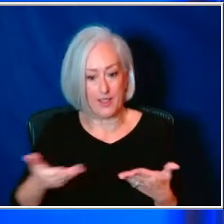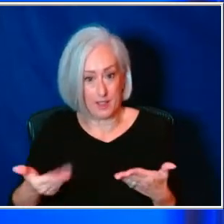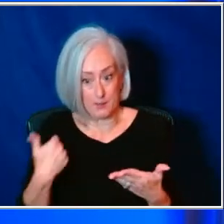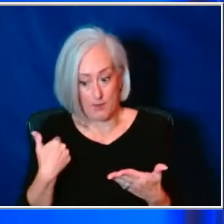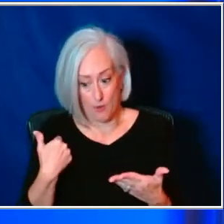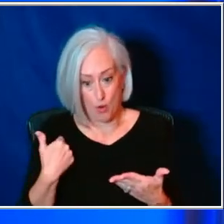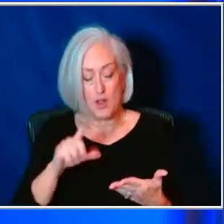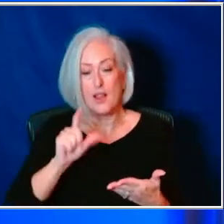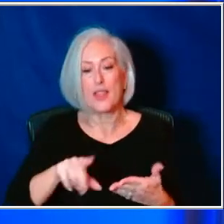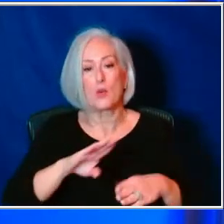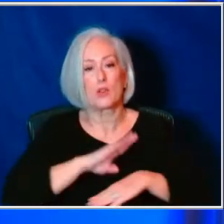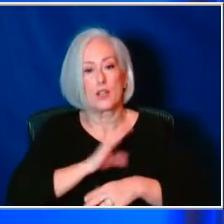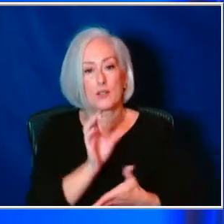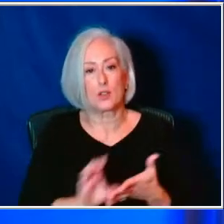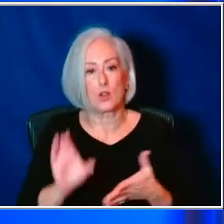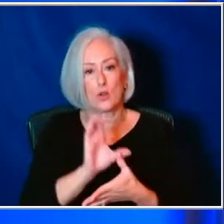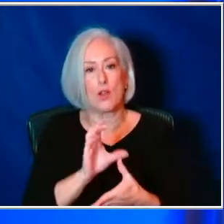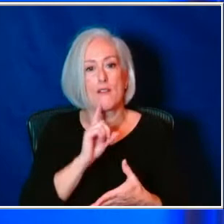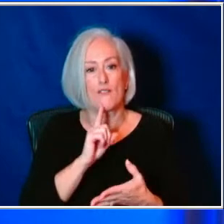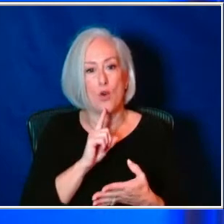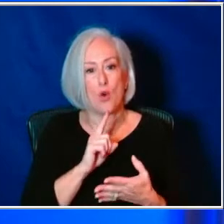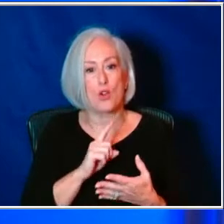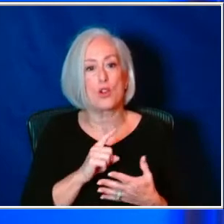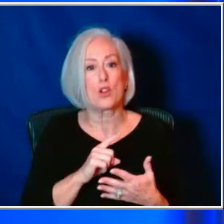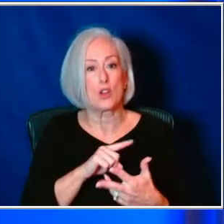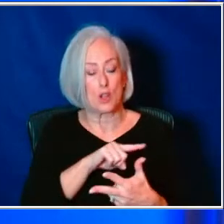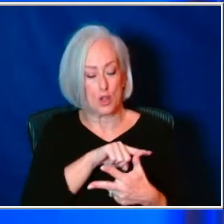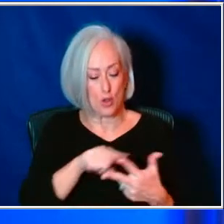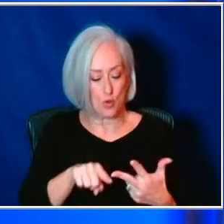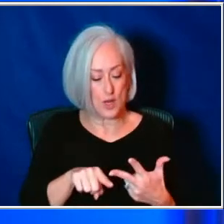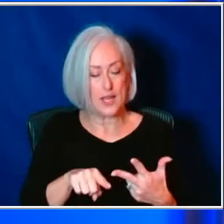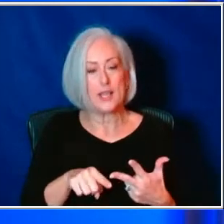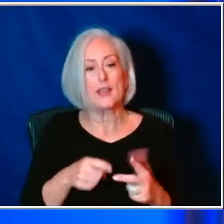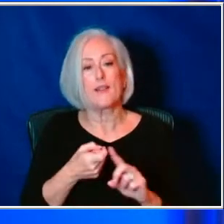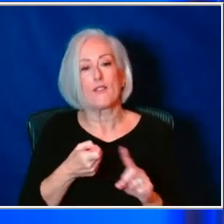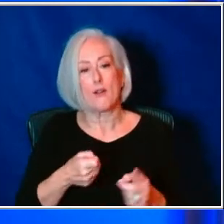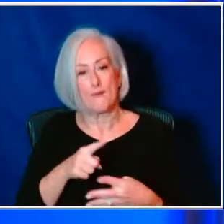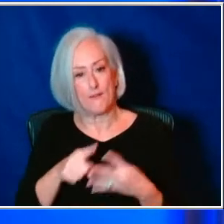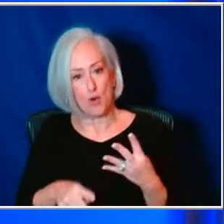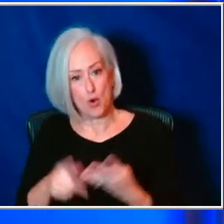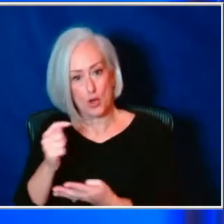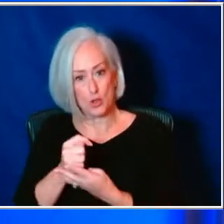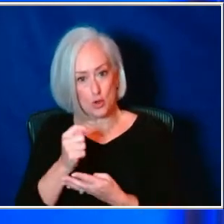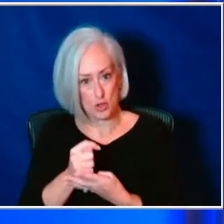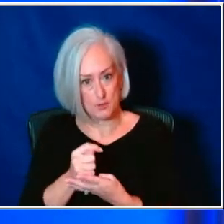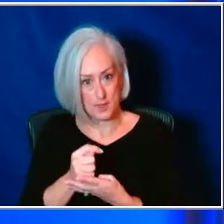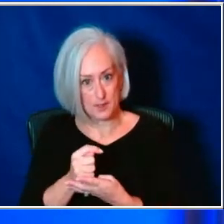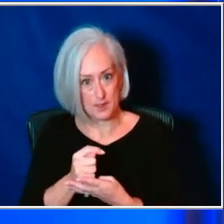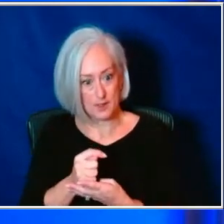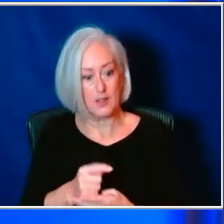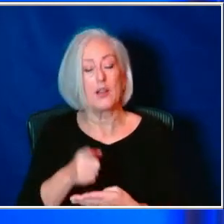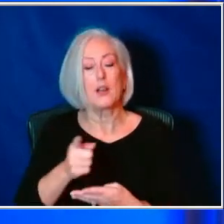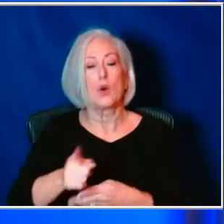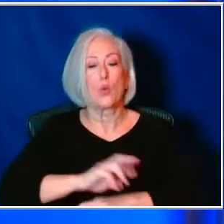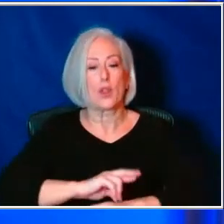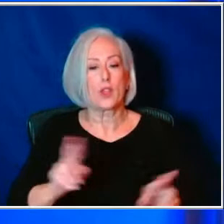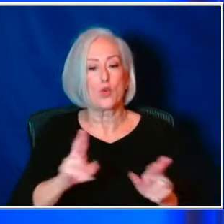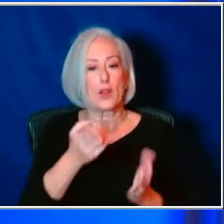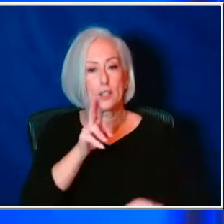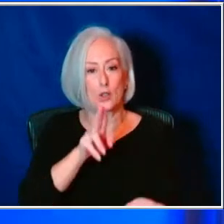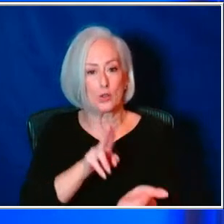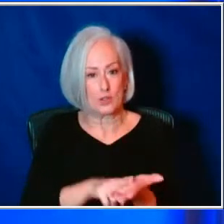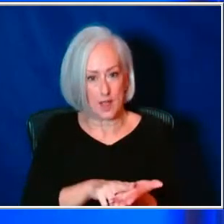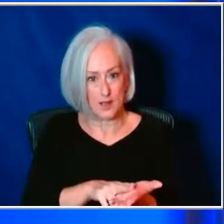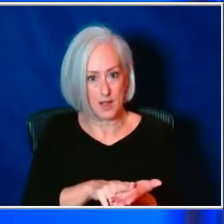criteria for 3 out of the 4 treatments we've discussed today. And then when they're ready to sign up, they would be willing to be assigned to any